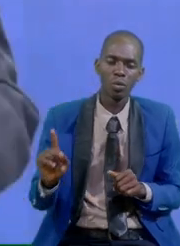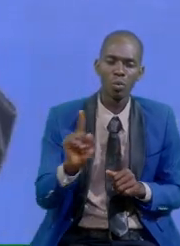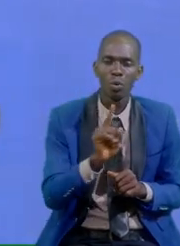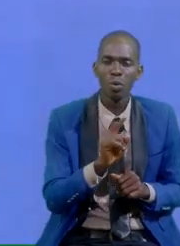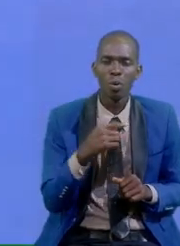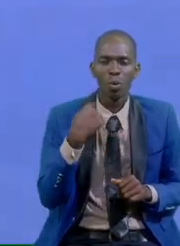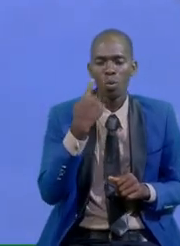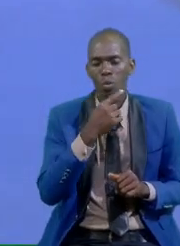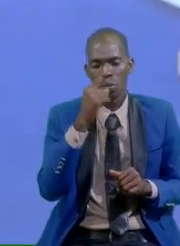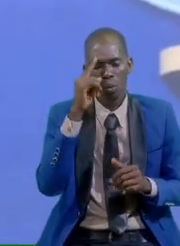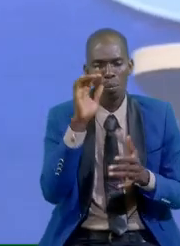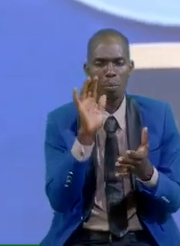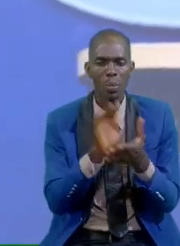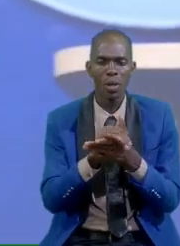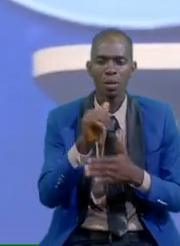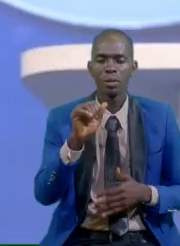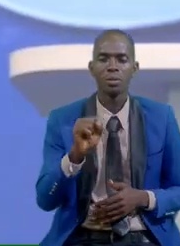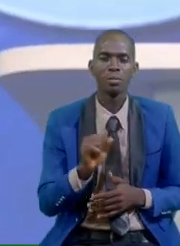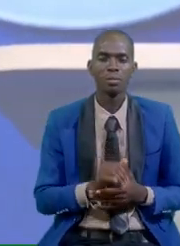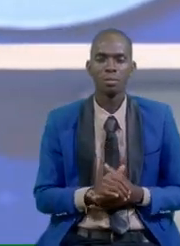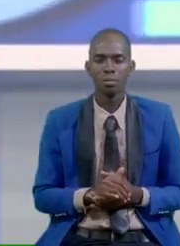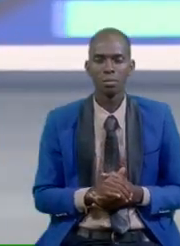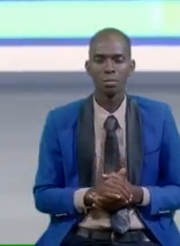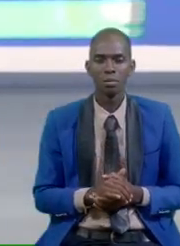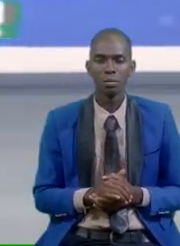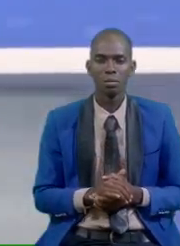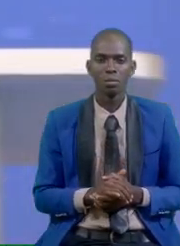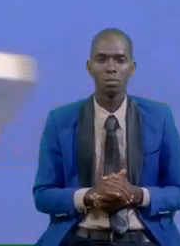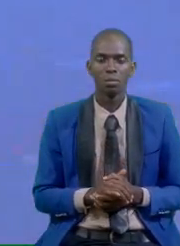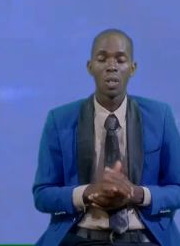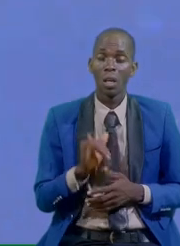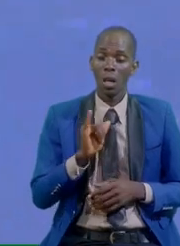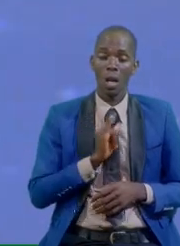liberates everyone who believes. I believe.